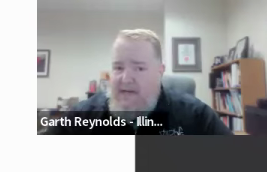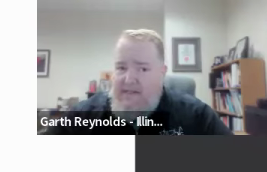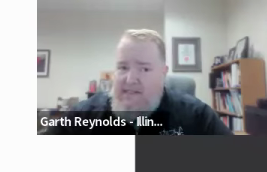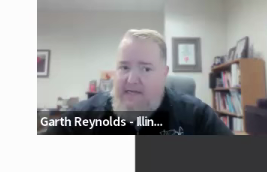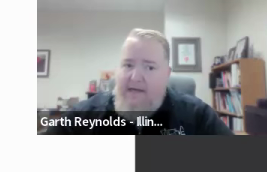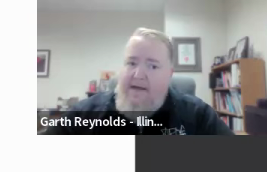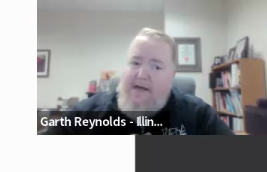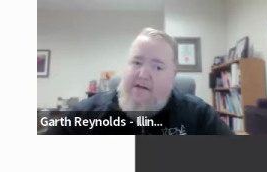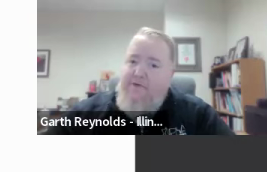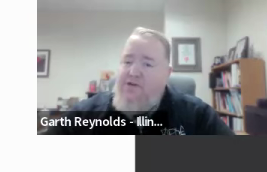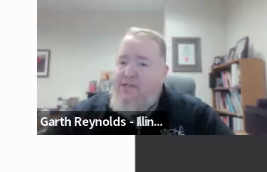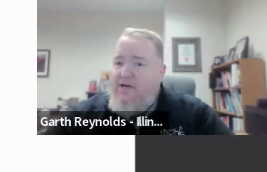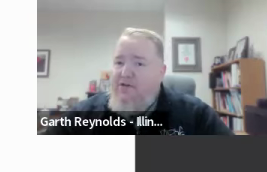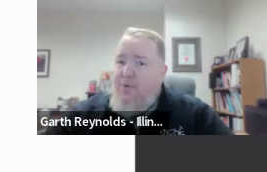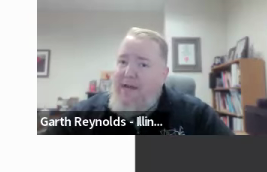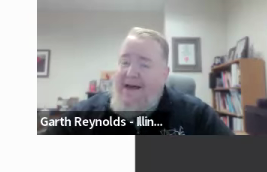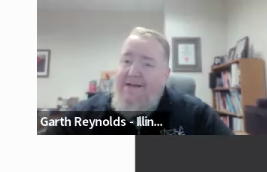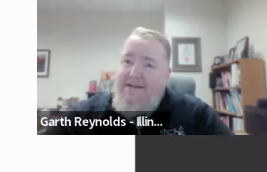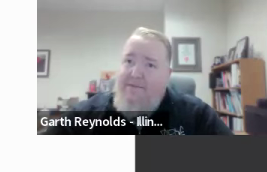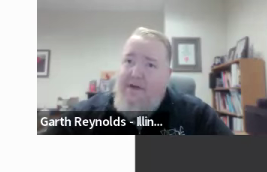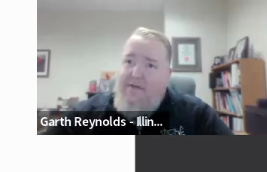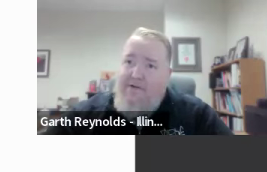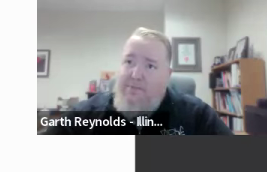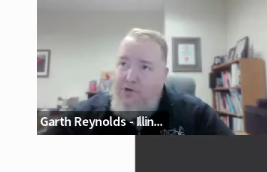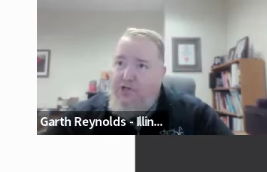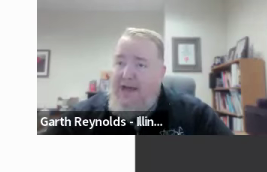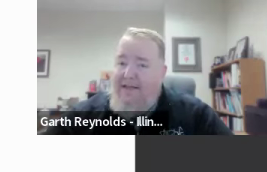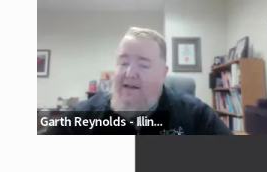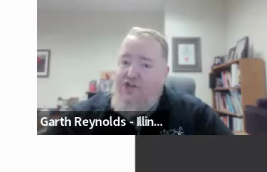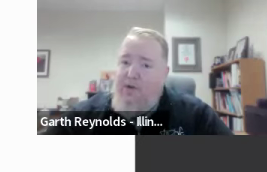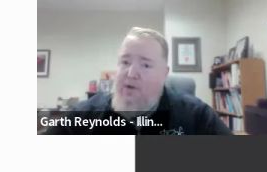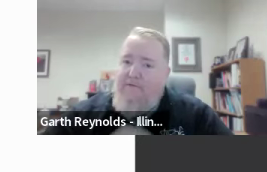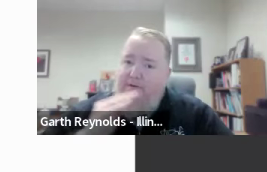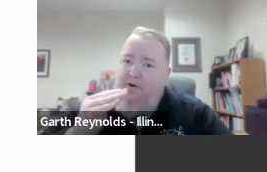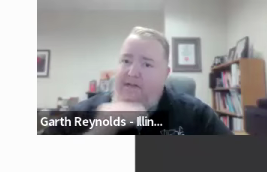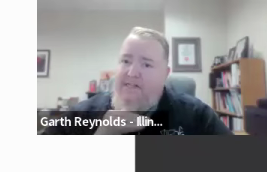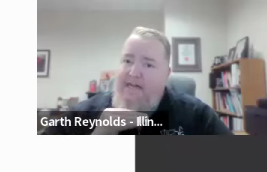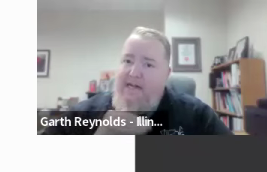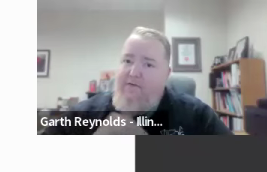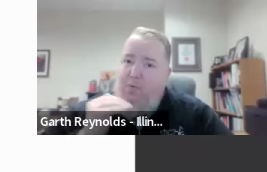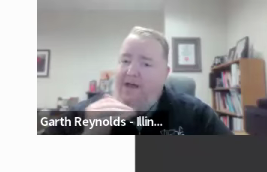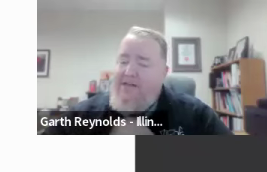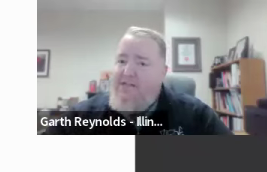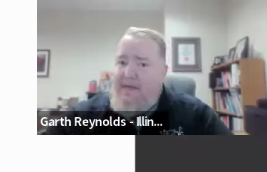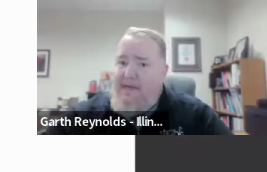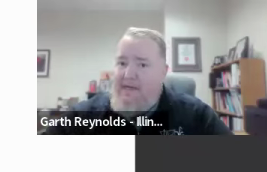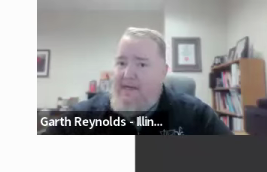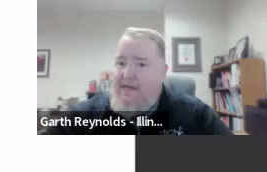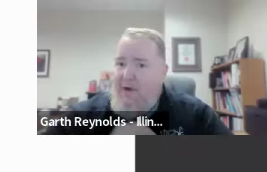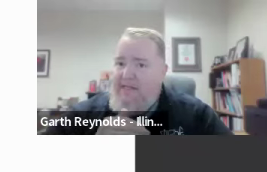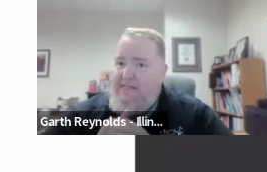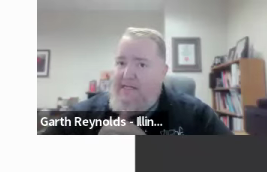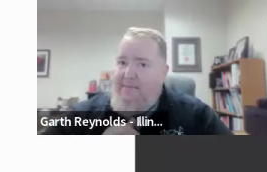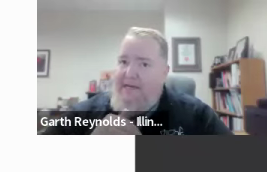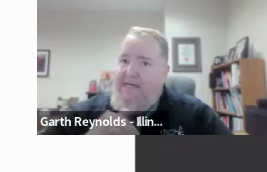in the state. And then for your senators, pointing out to them the governor's push, and then showing on a federal and a state level why this is